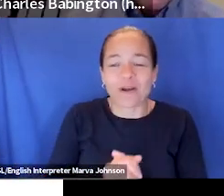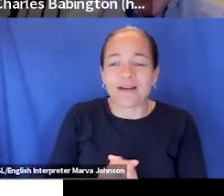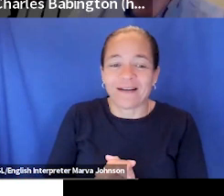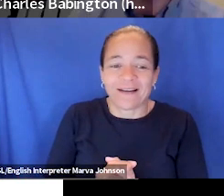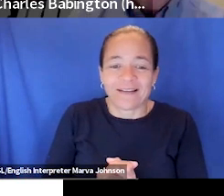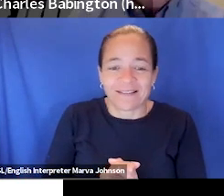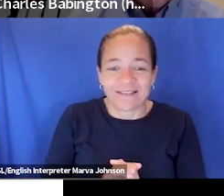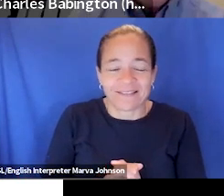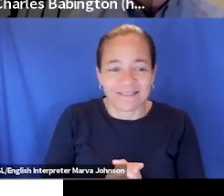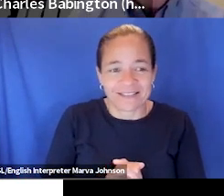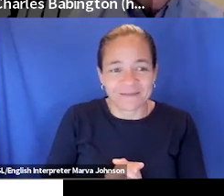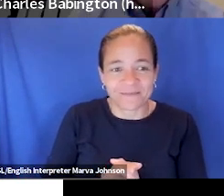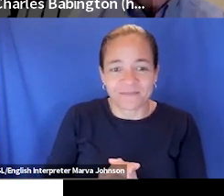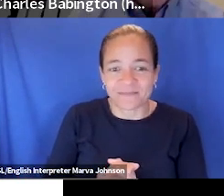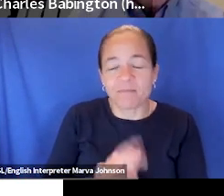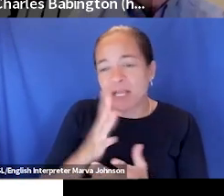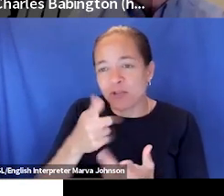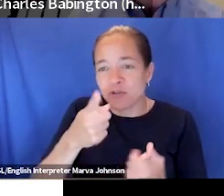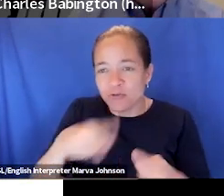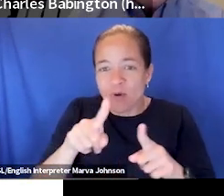All right, you get my point.